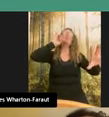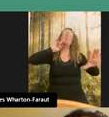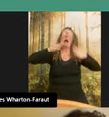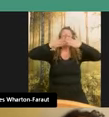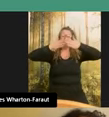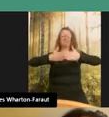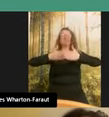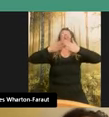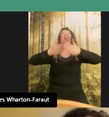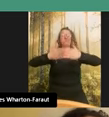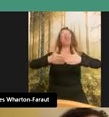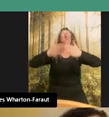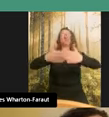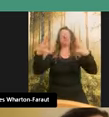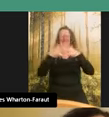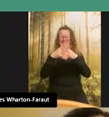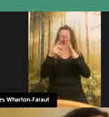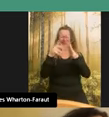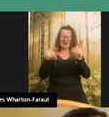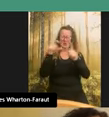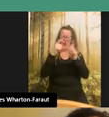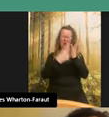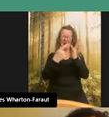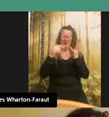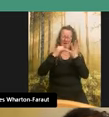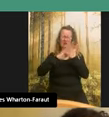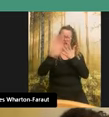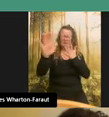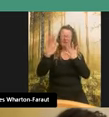And the thinking behind this work is, what if we were to